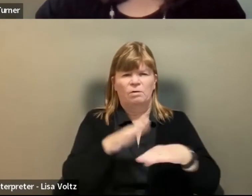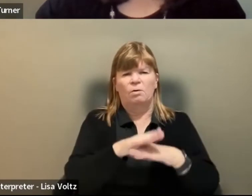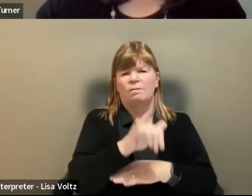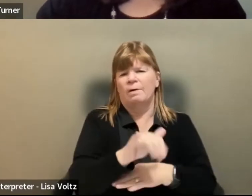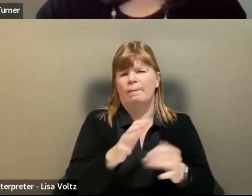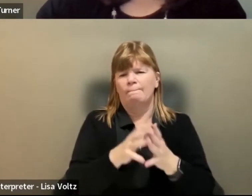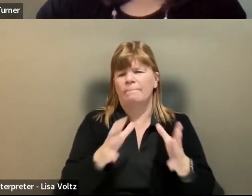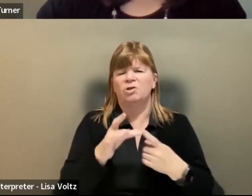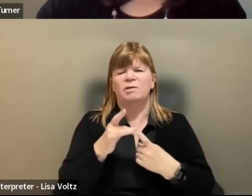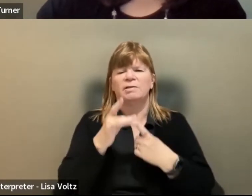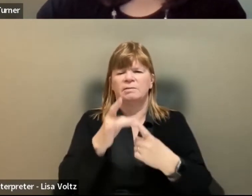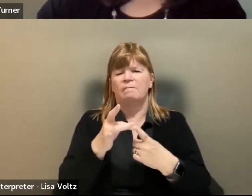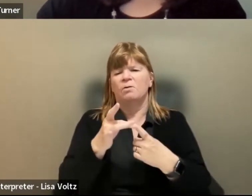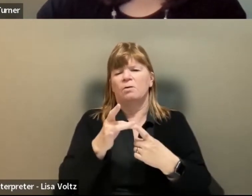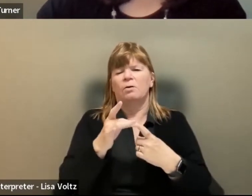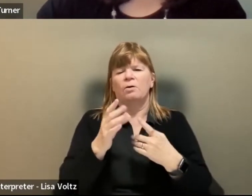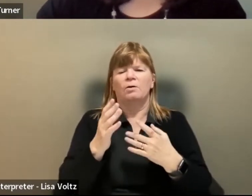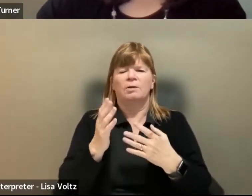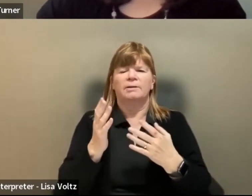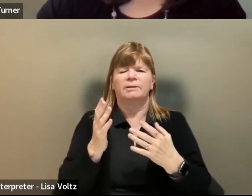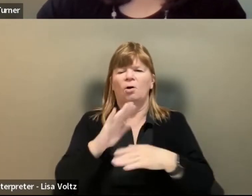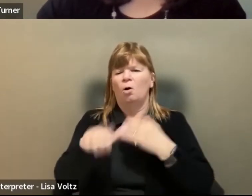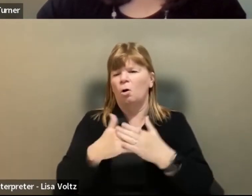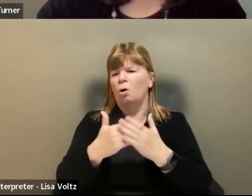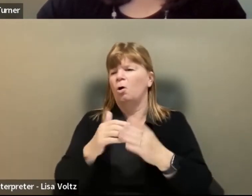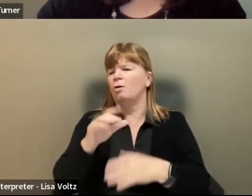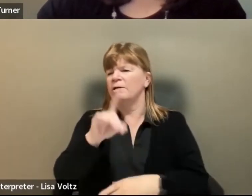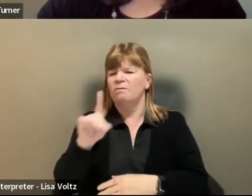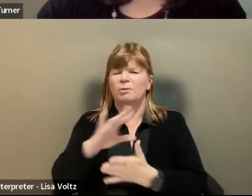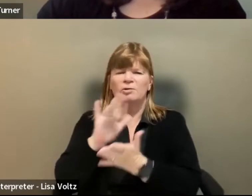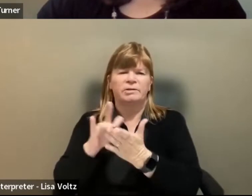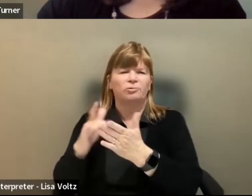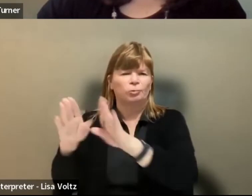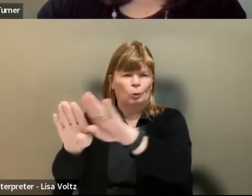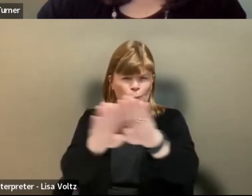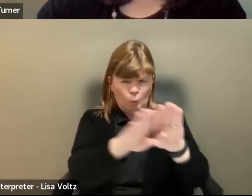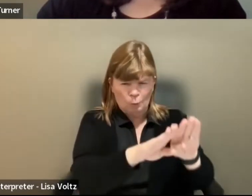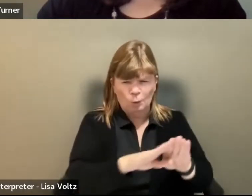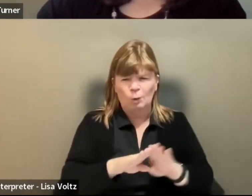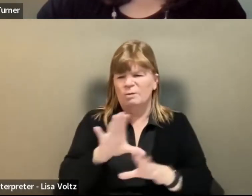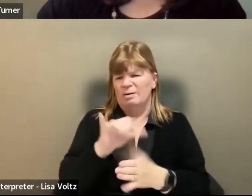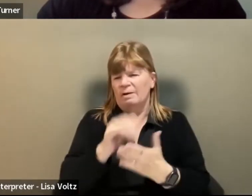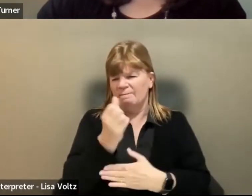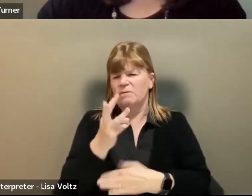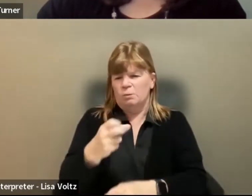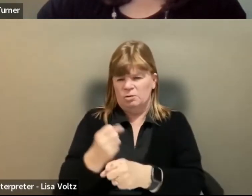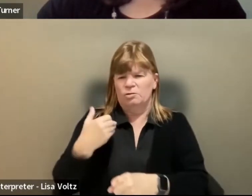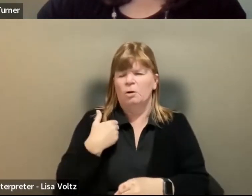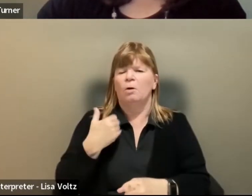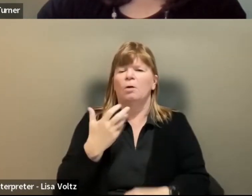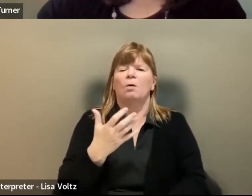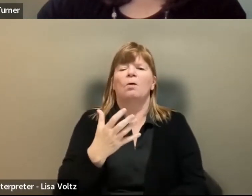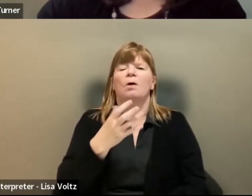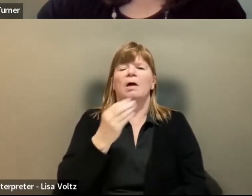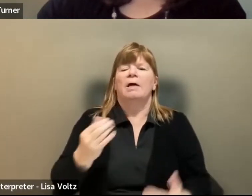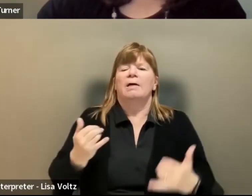than shutting down all of our developmental centers, which we did a few years ago. And then we really